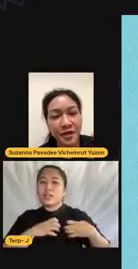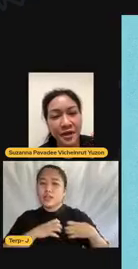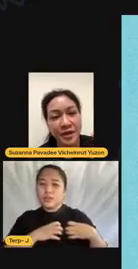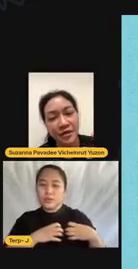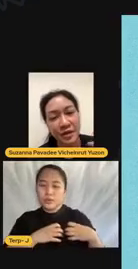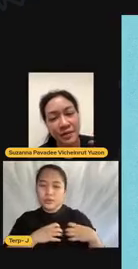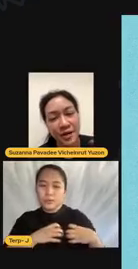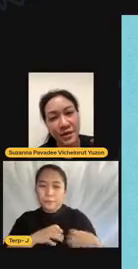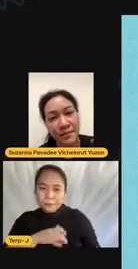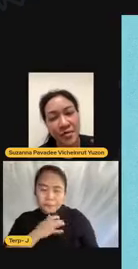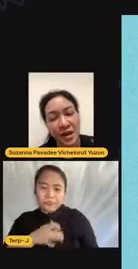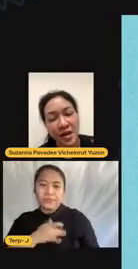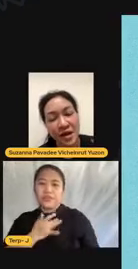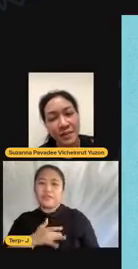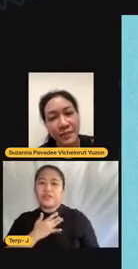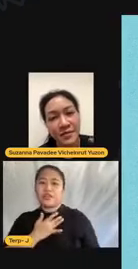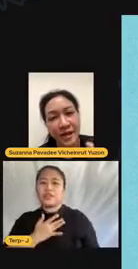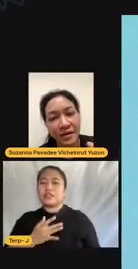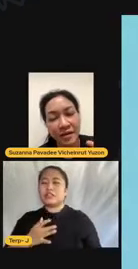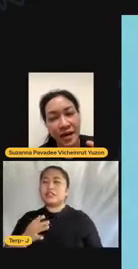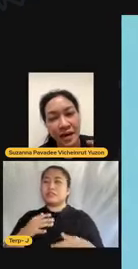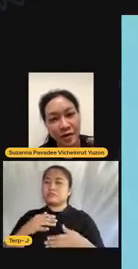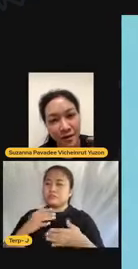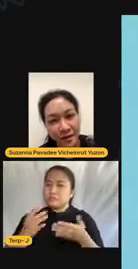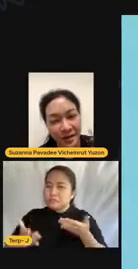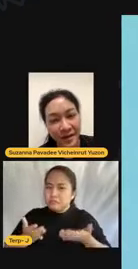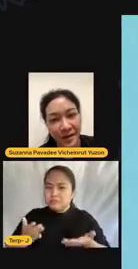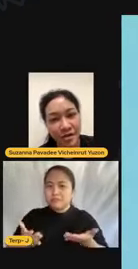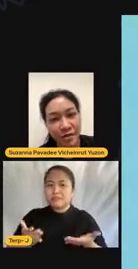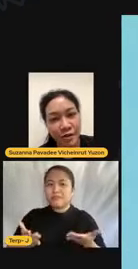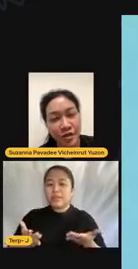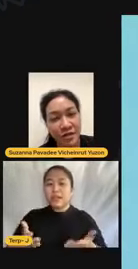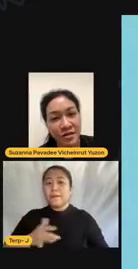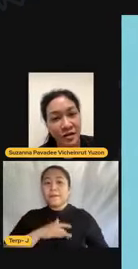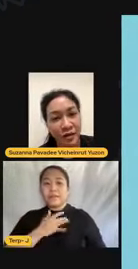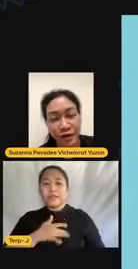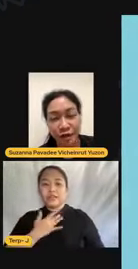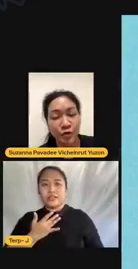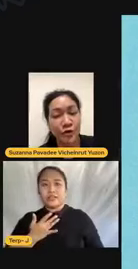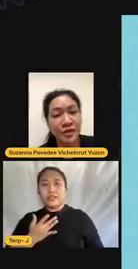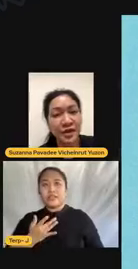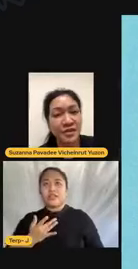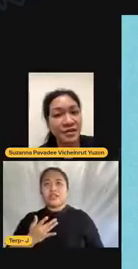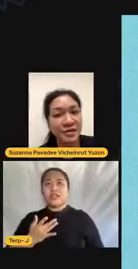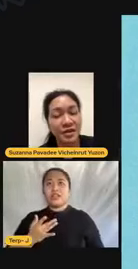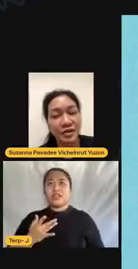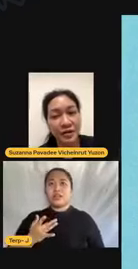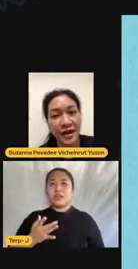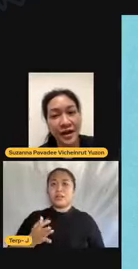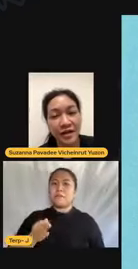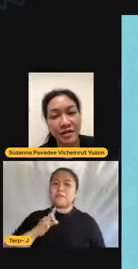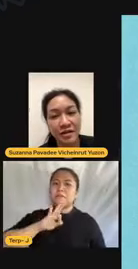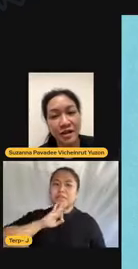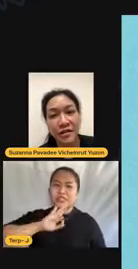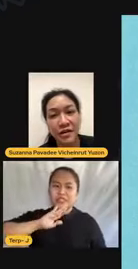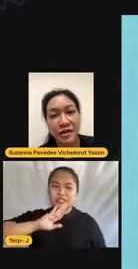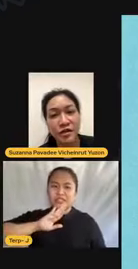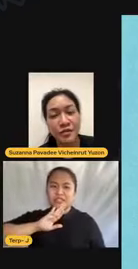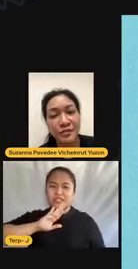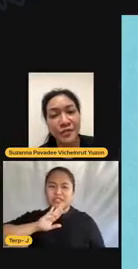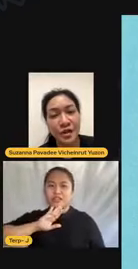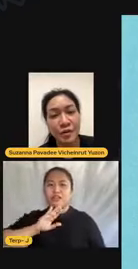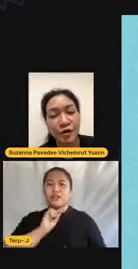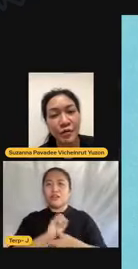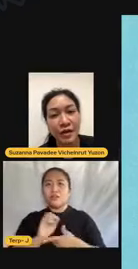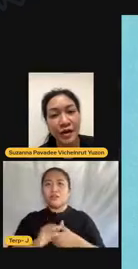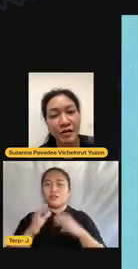become frustrated or they become upset, how do they regulate their emotions? Are they going to throw things? Are they going to cry out? Are they going to